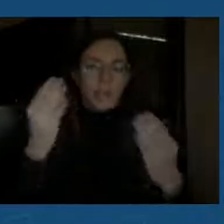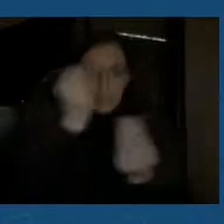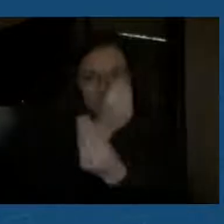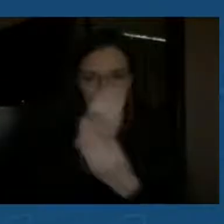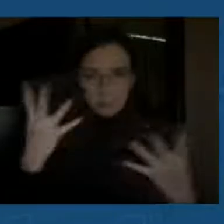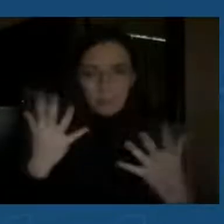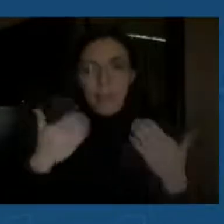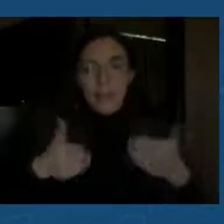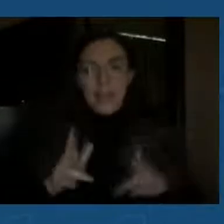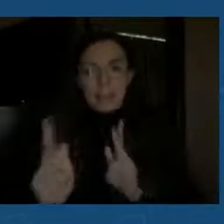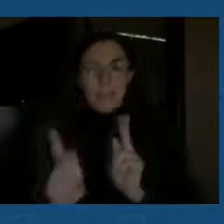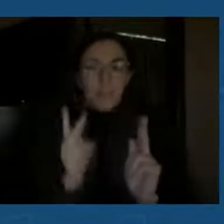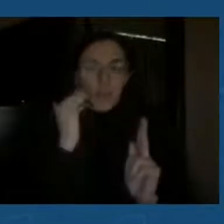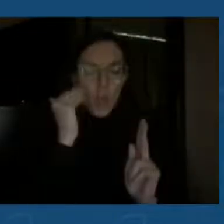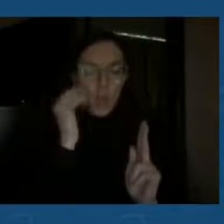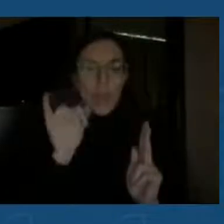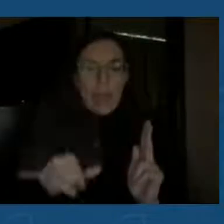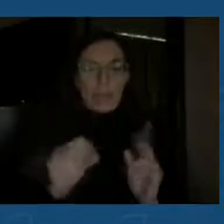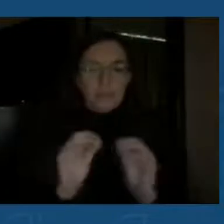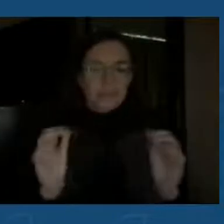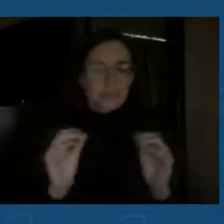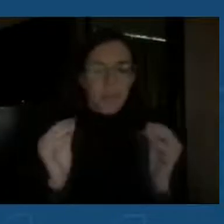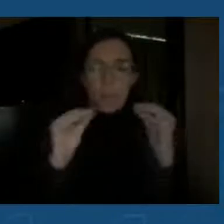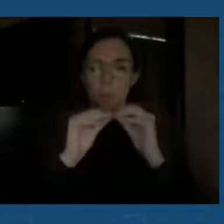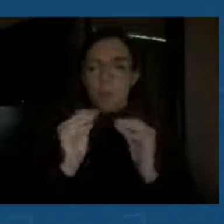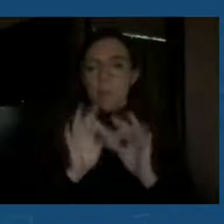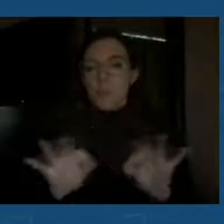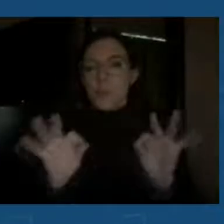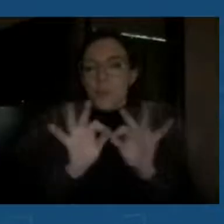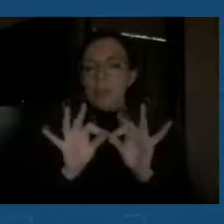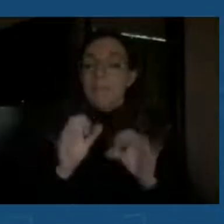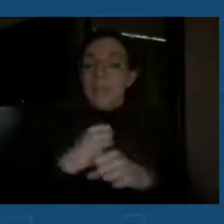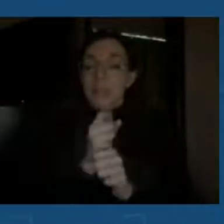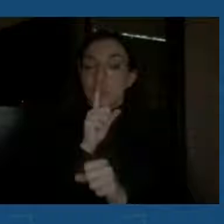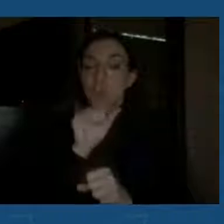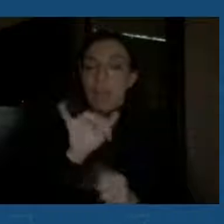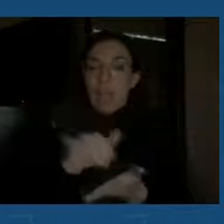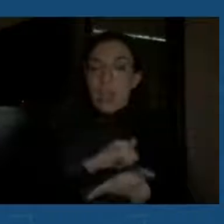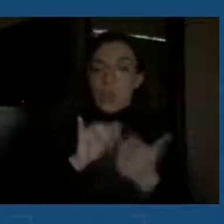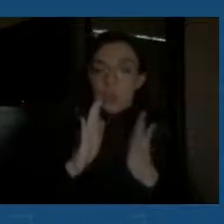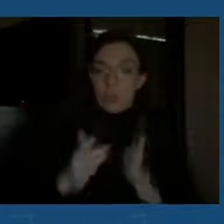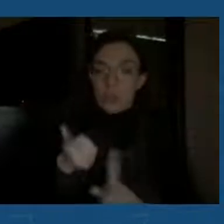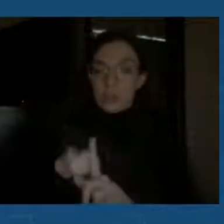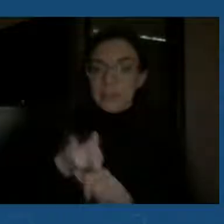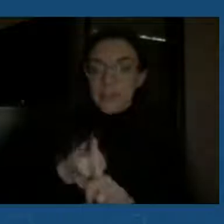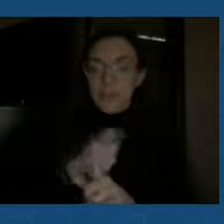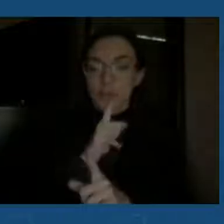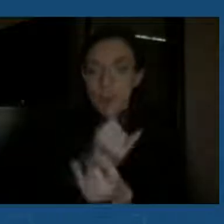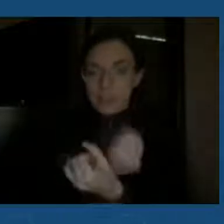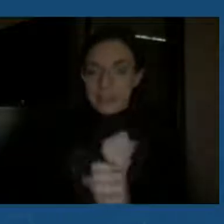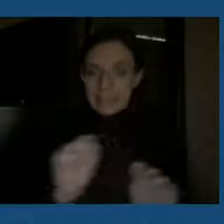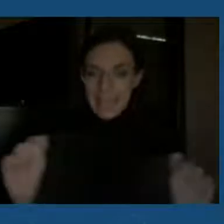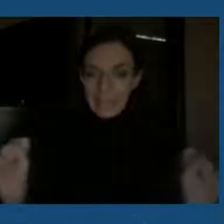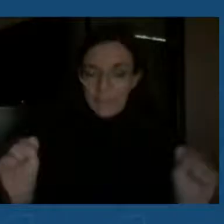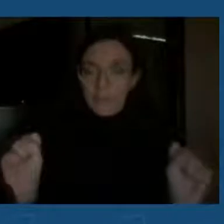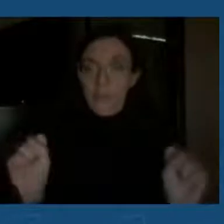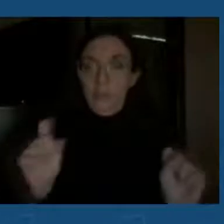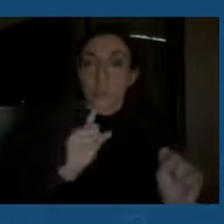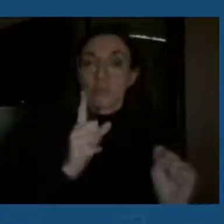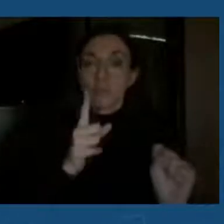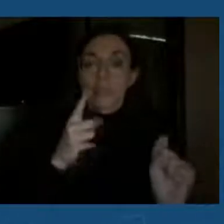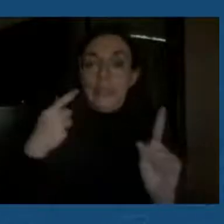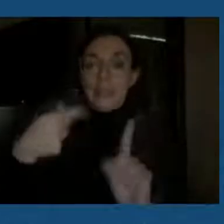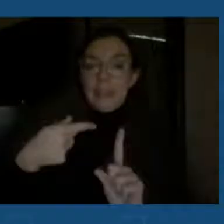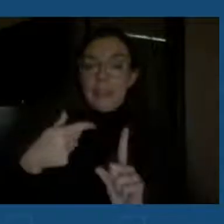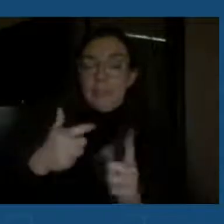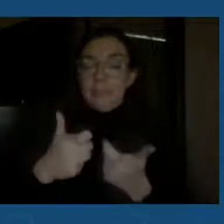important, in my opinion, than making sure that New Yorkers not just feel safe, but are safe. And so the larger mission also is